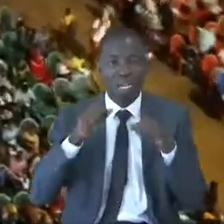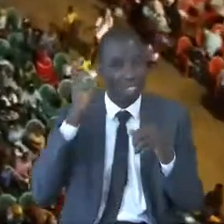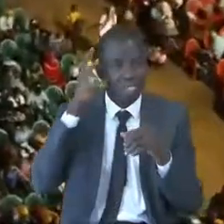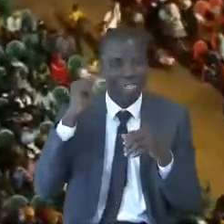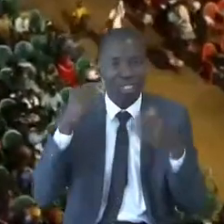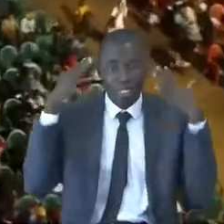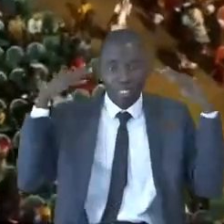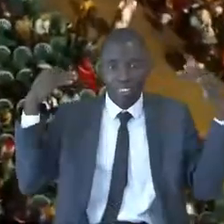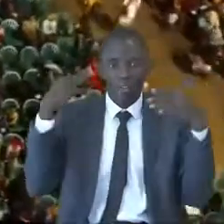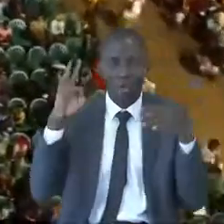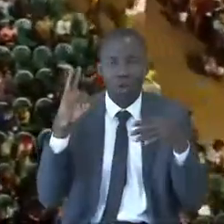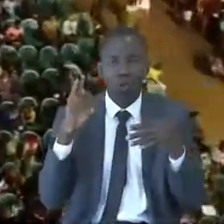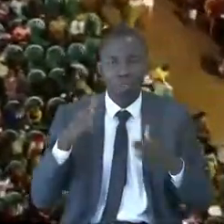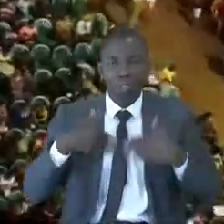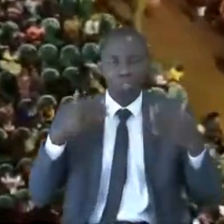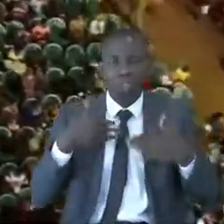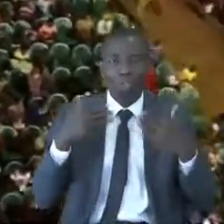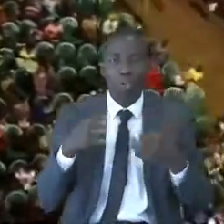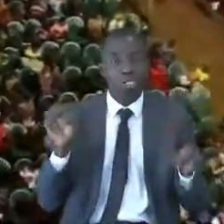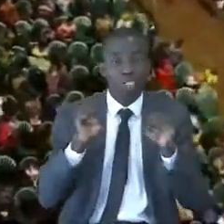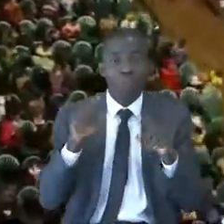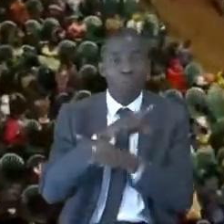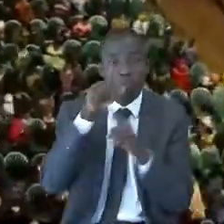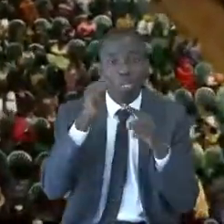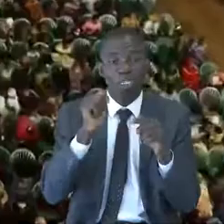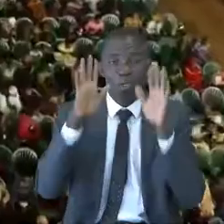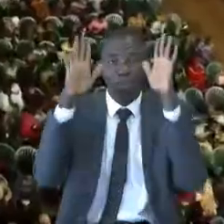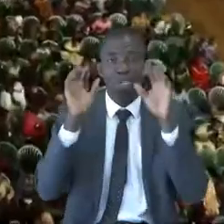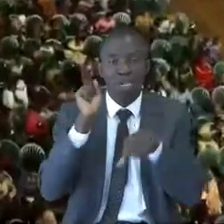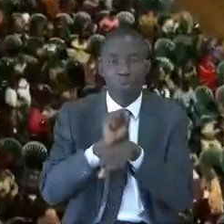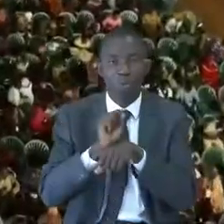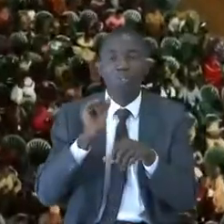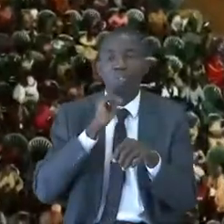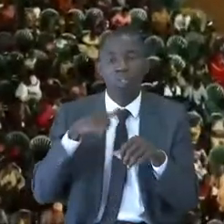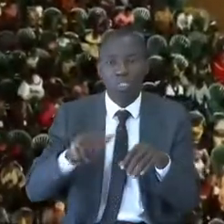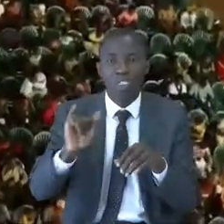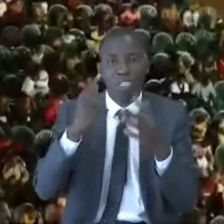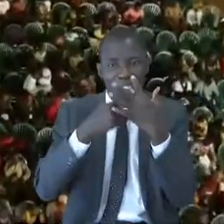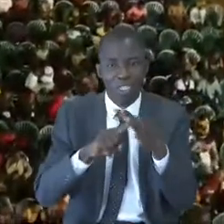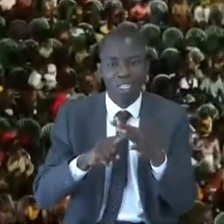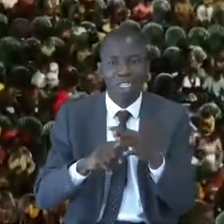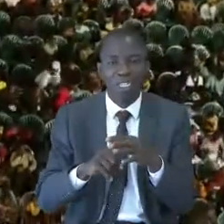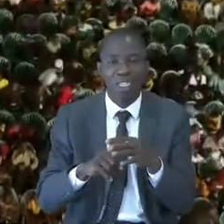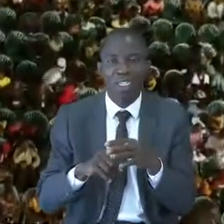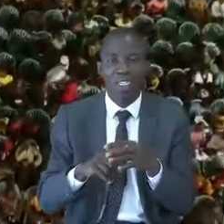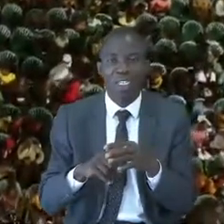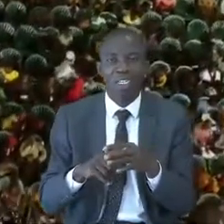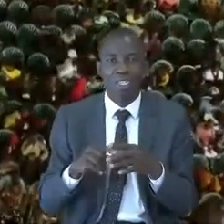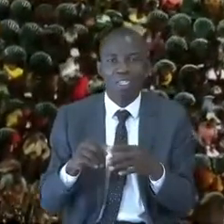started, God is already working. Get ready. Get ready. Your miracle is